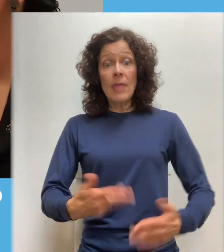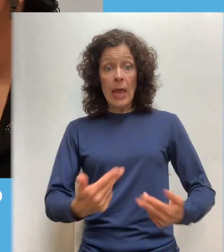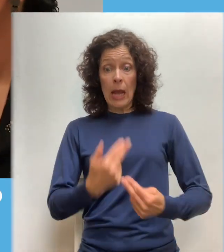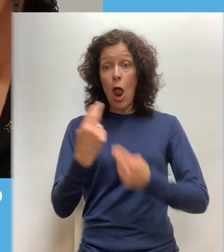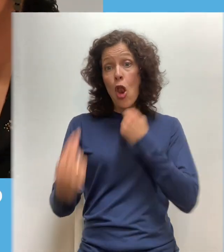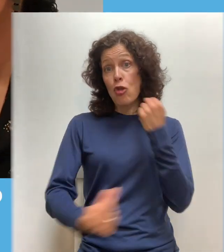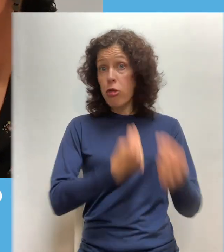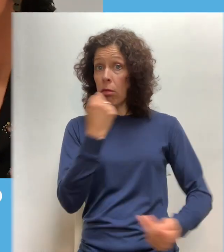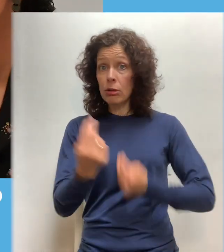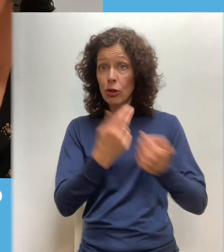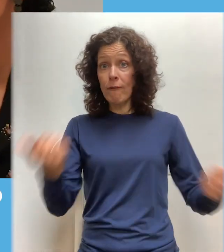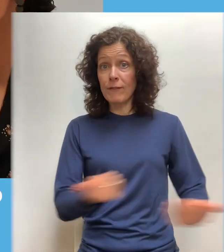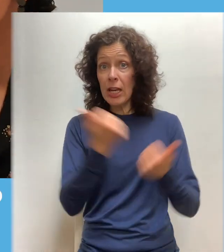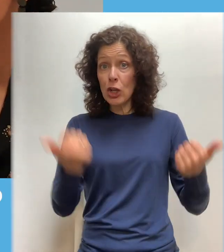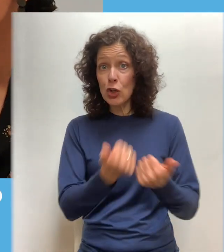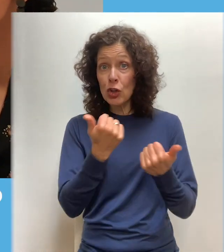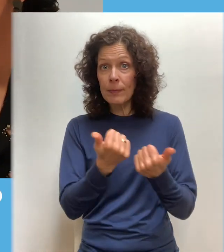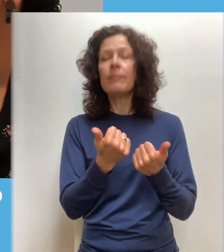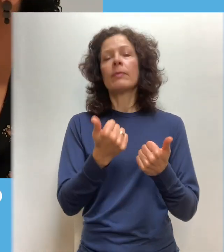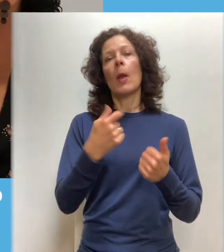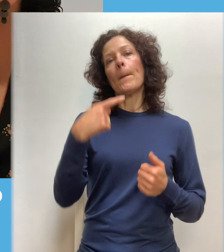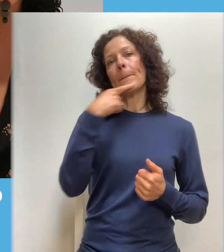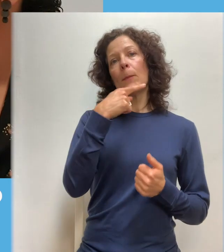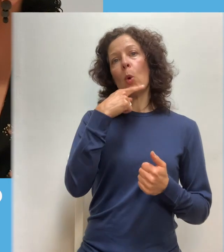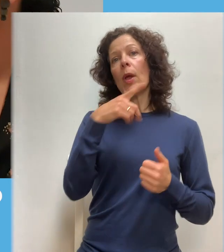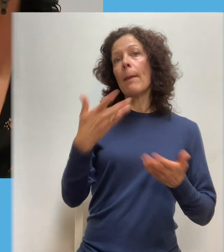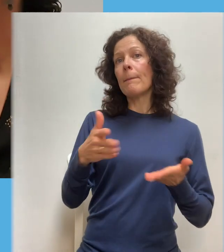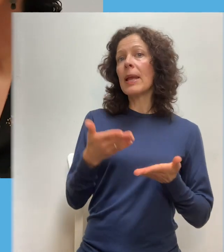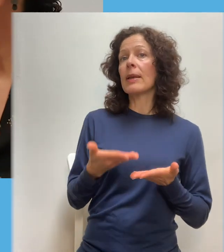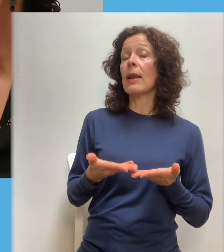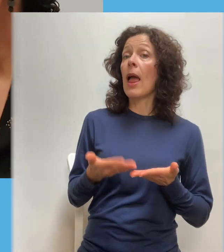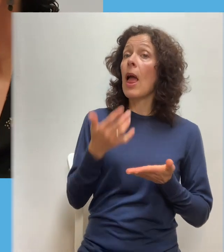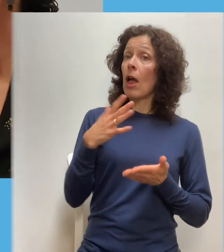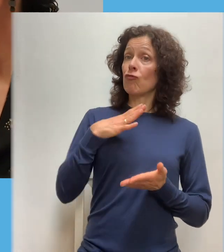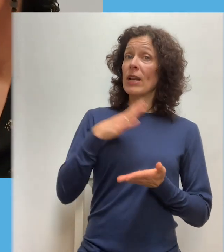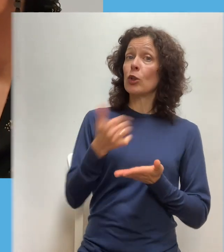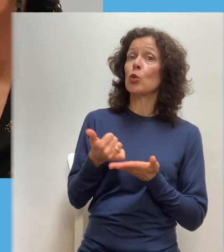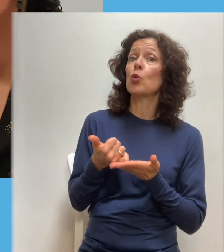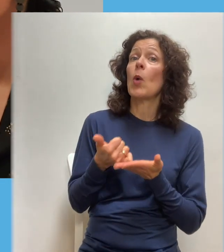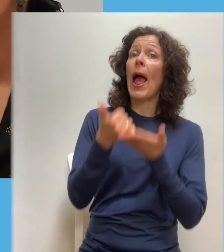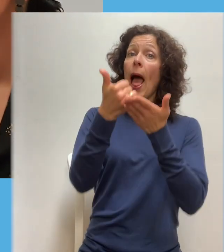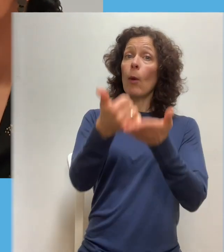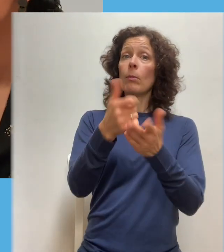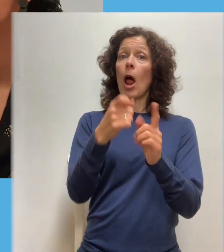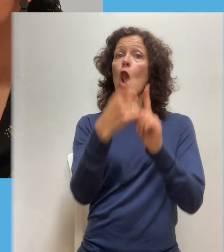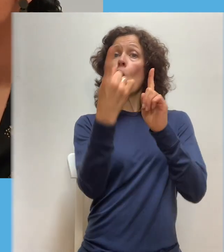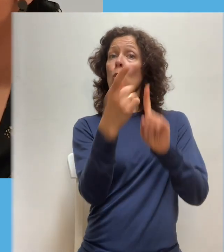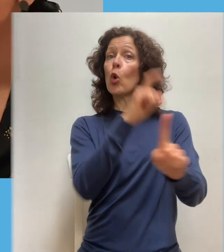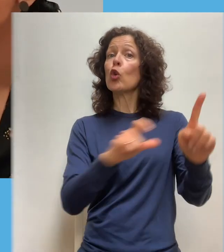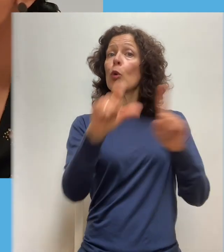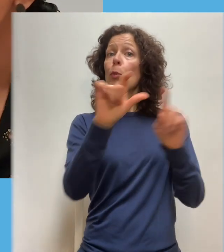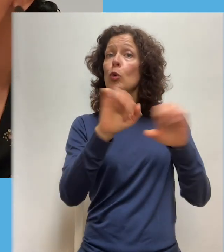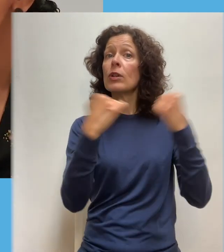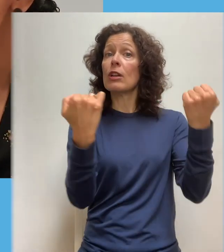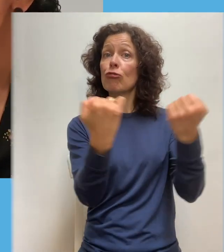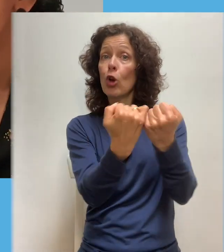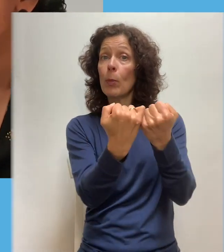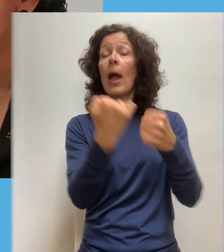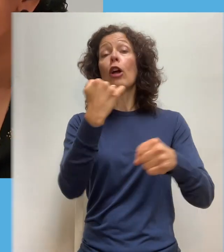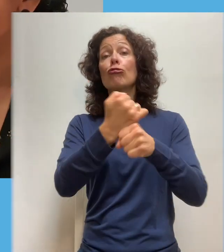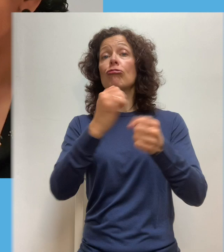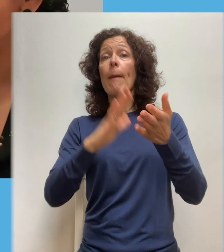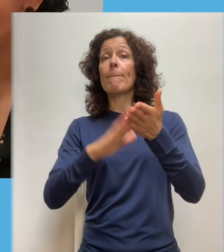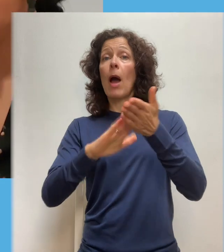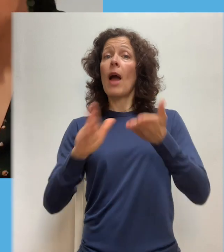After lunch, Sunny had offered to help his local community group. Grandma had given them her old Vardo, and they were restoring